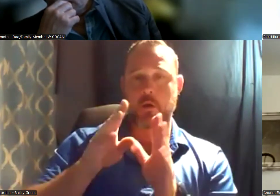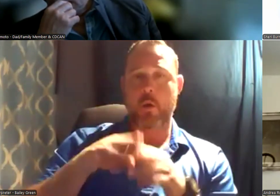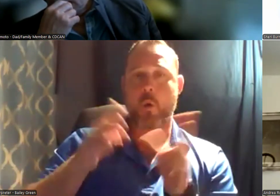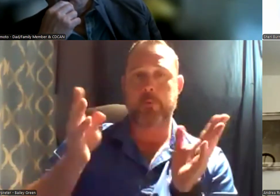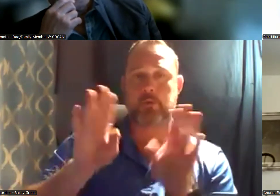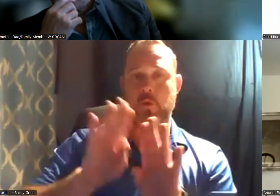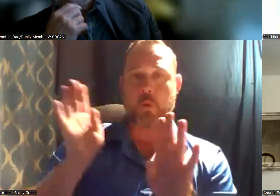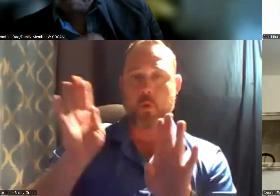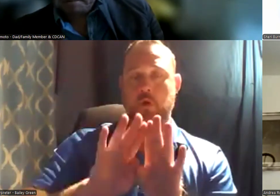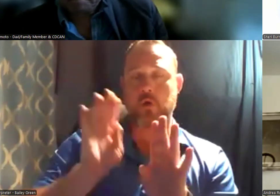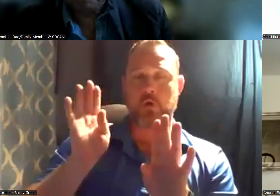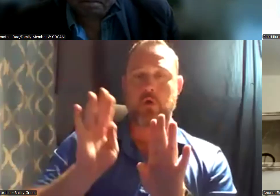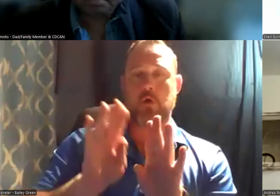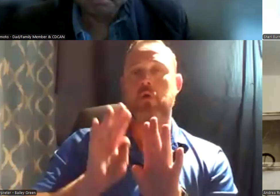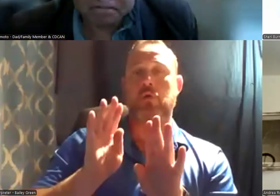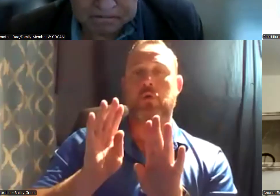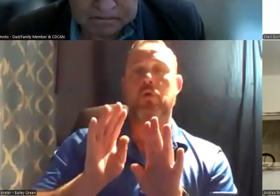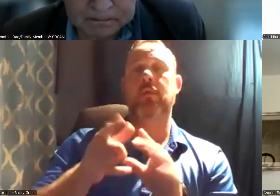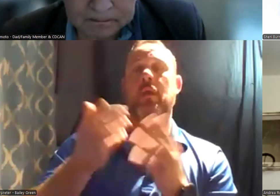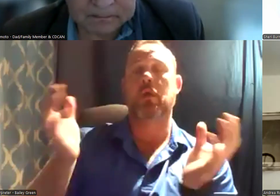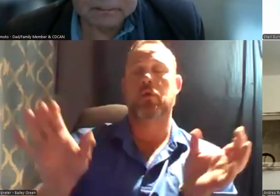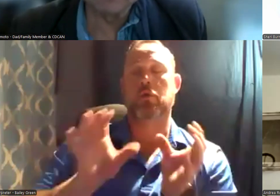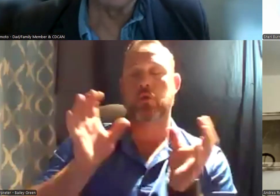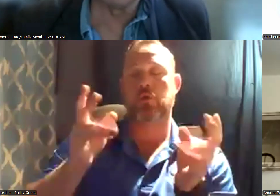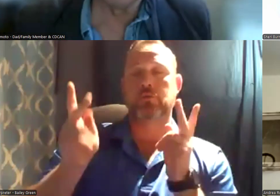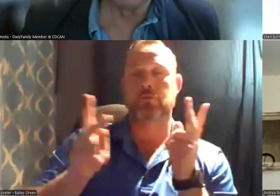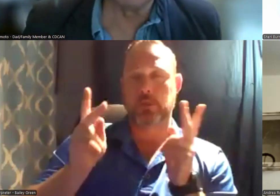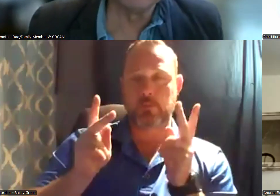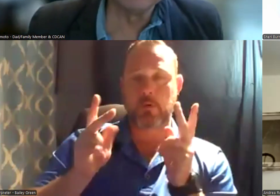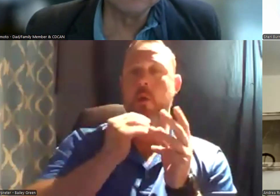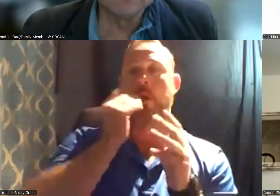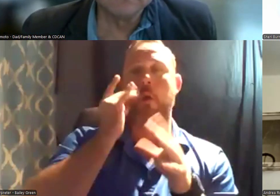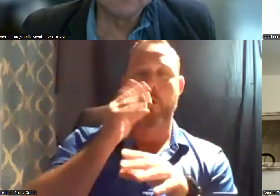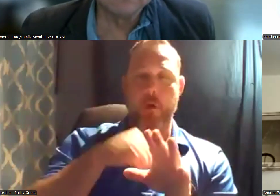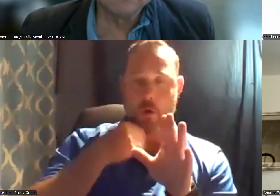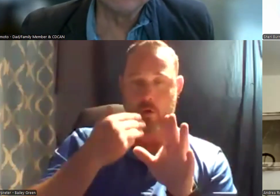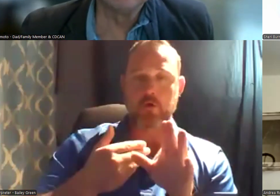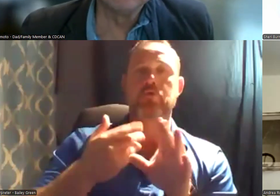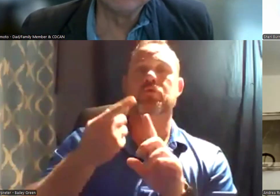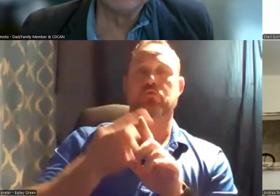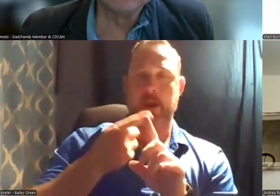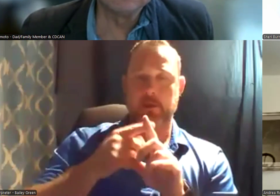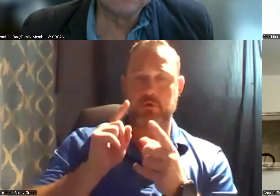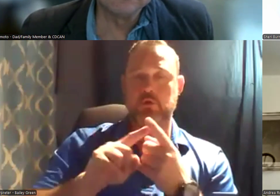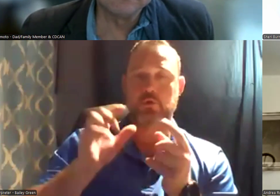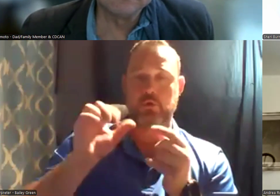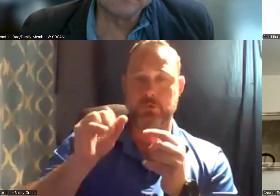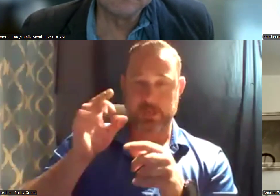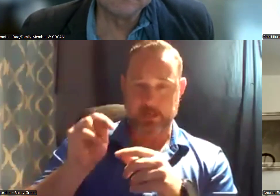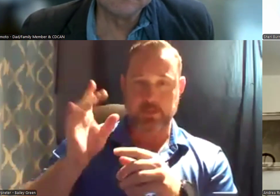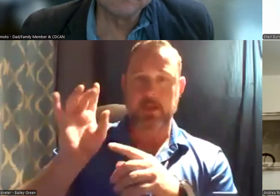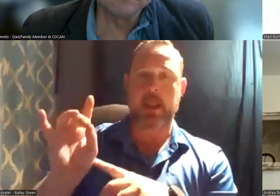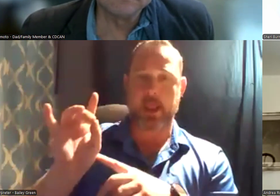Door, and they encourage people all the time, homeowners, to rent to Section 8